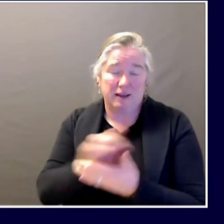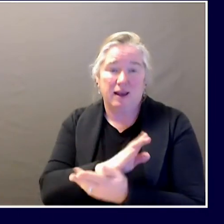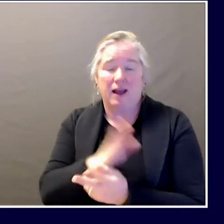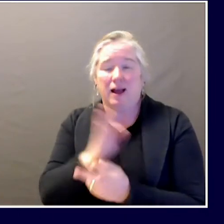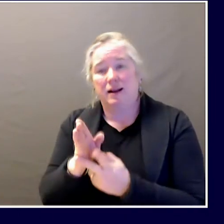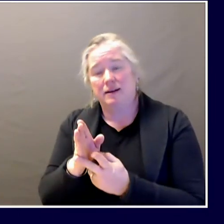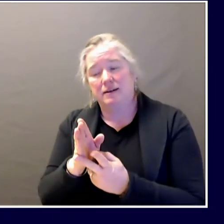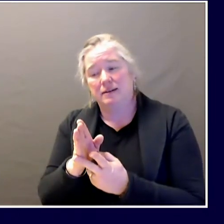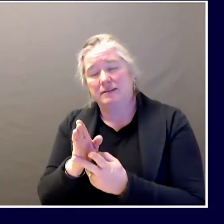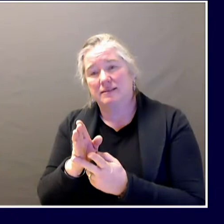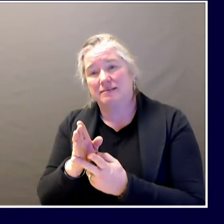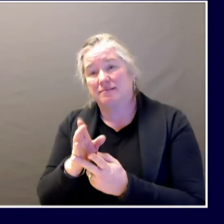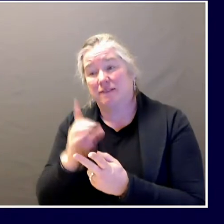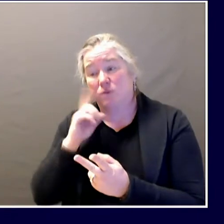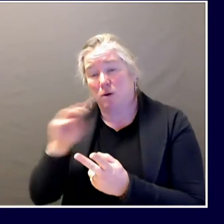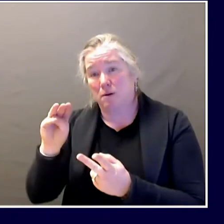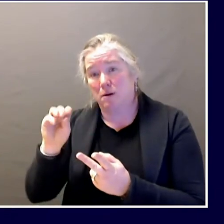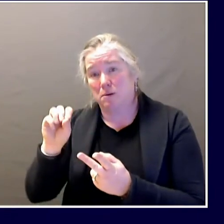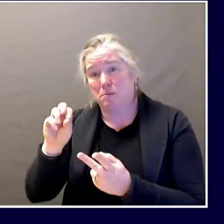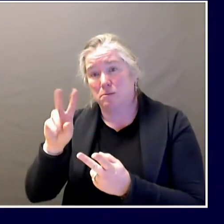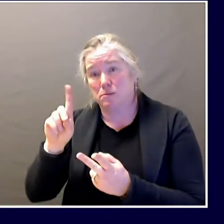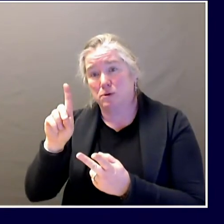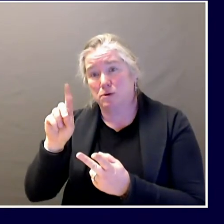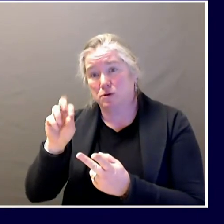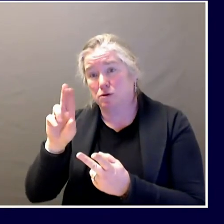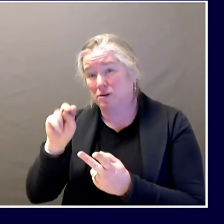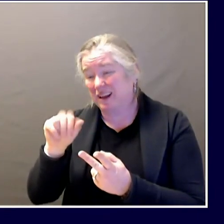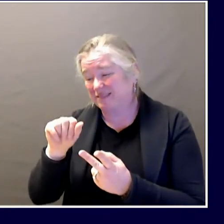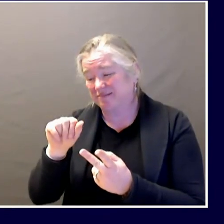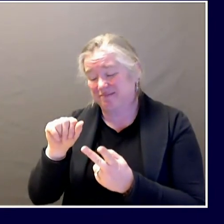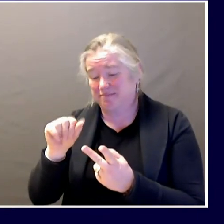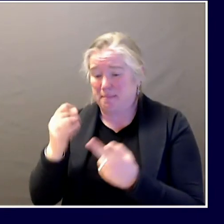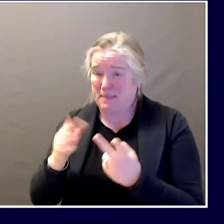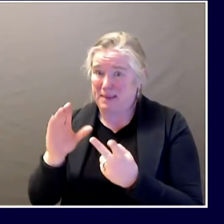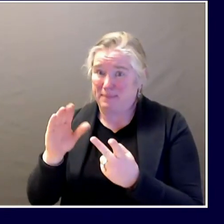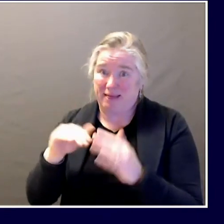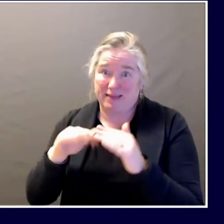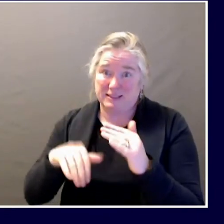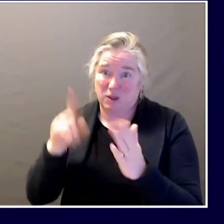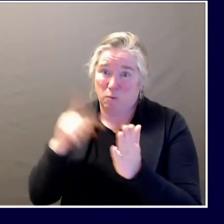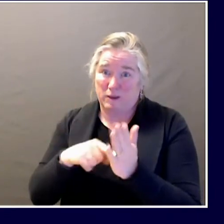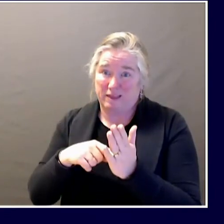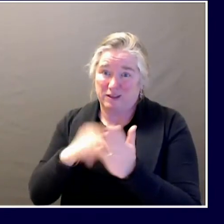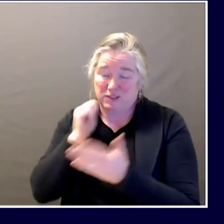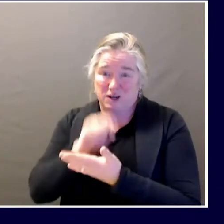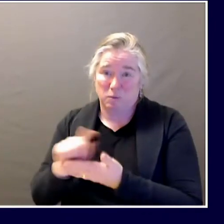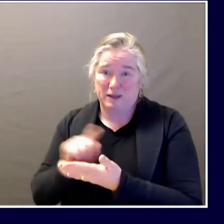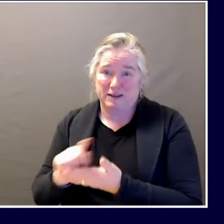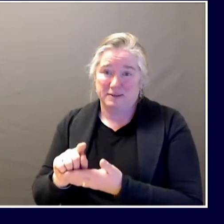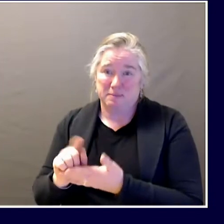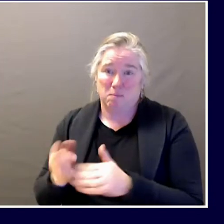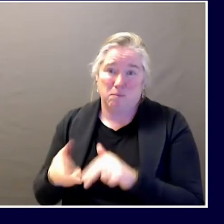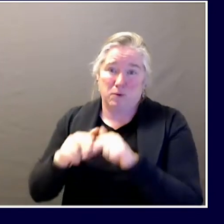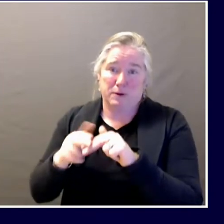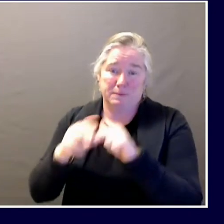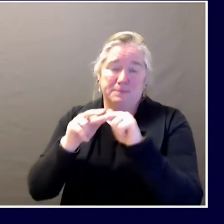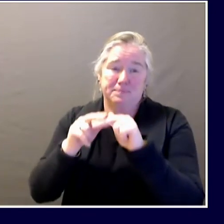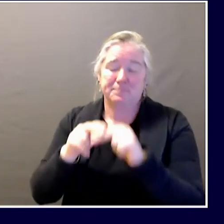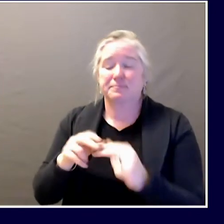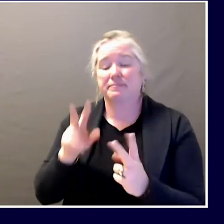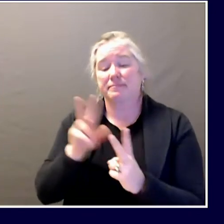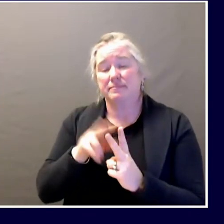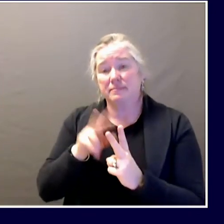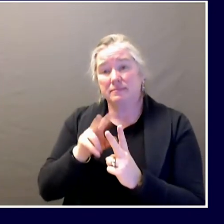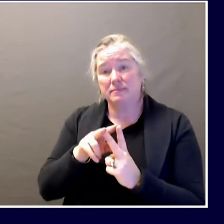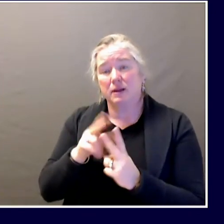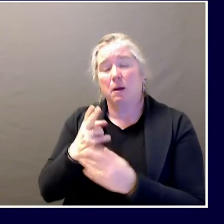expect even lower percentage increases for the Moderna vaccine. From what I've been briefed on, both suppliers,